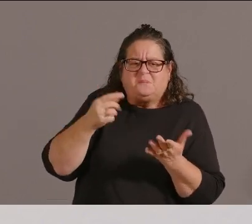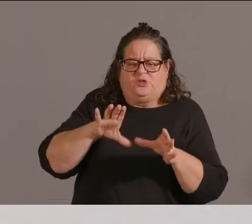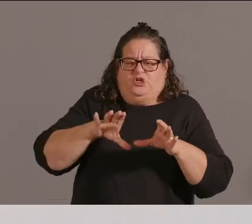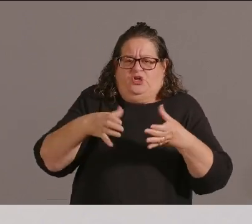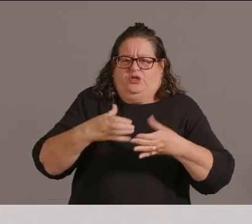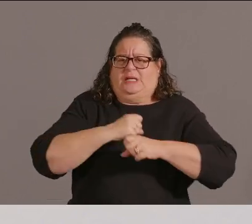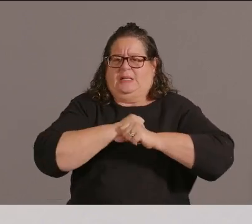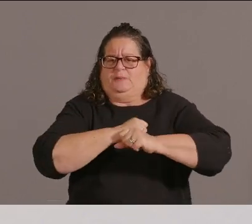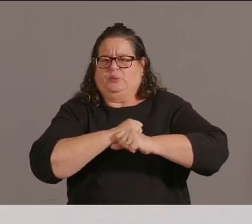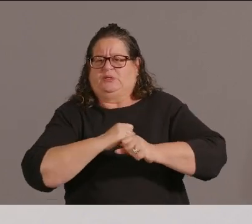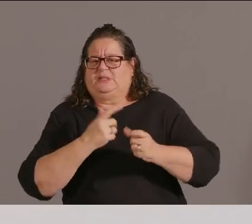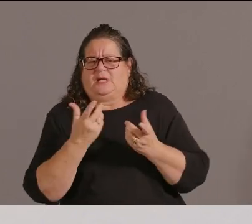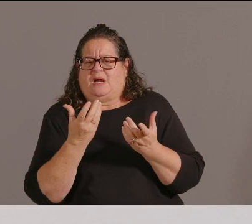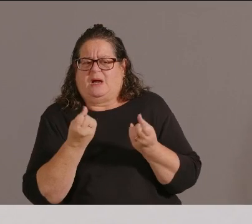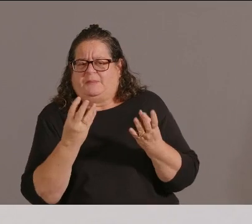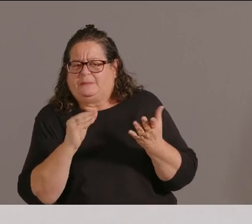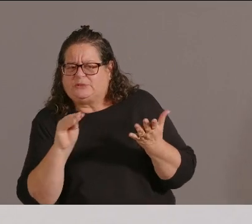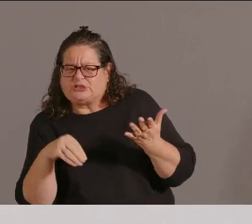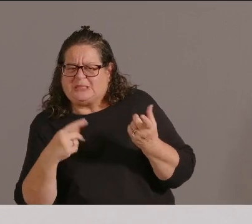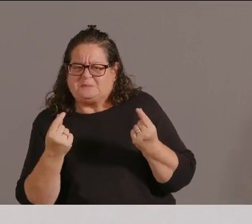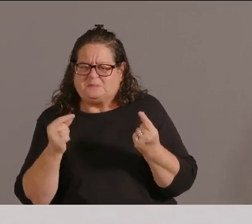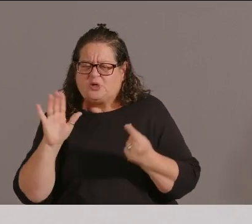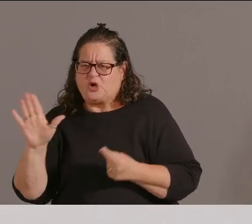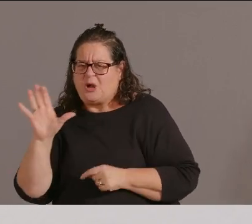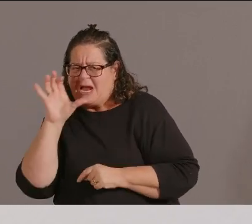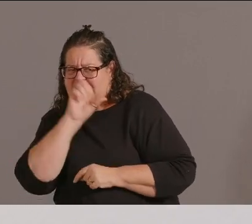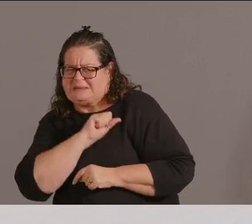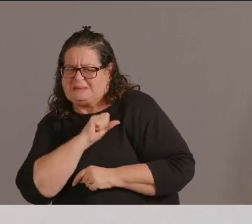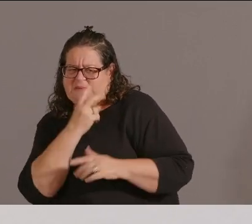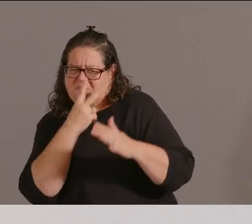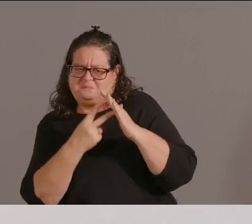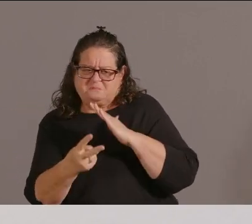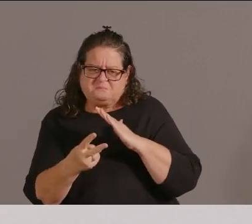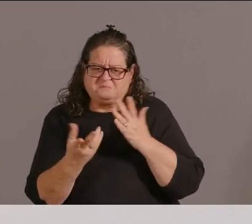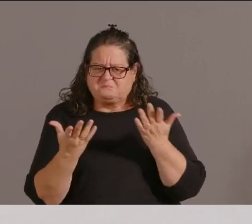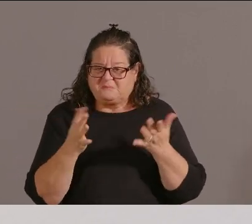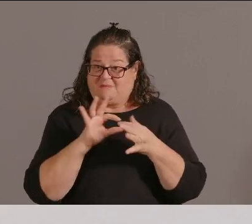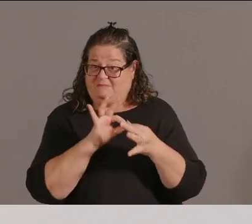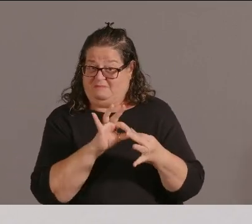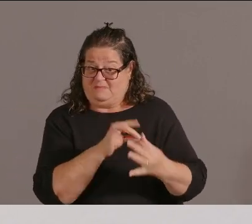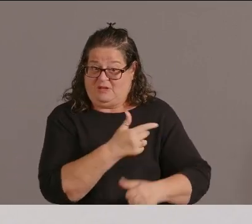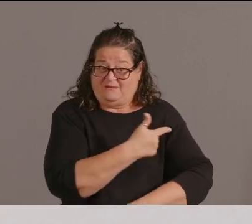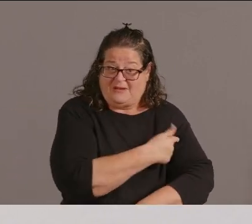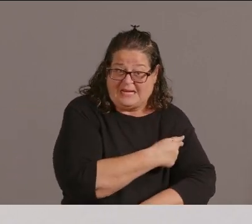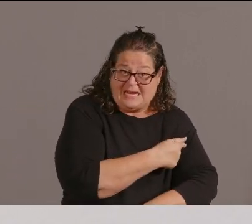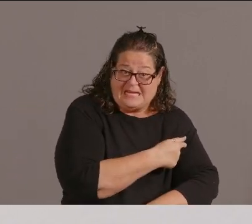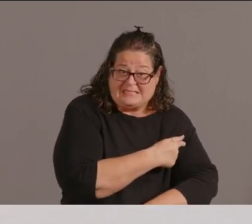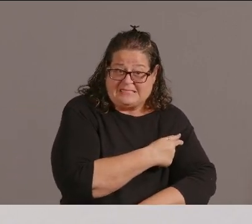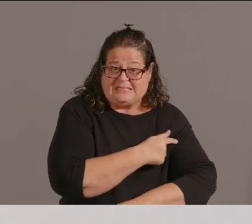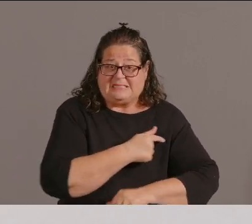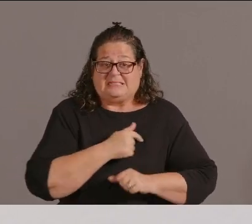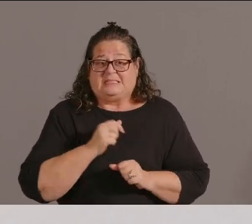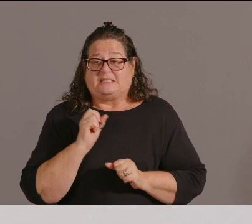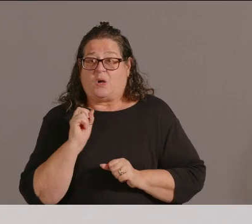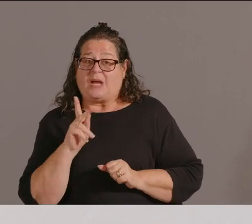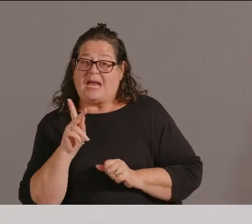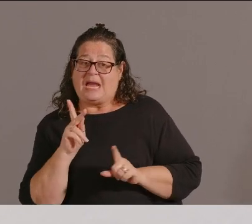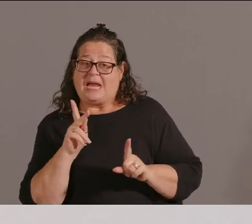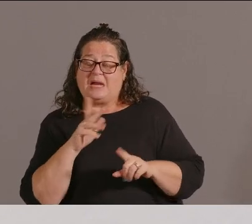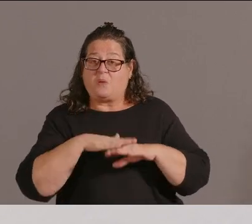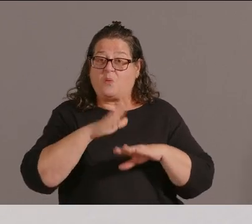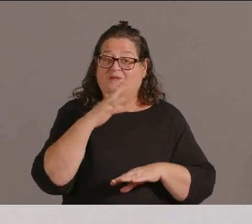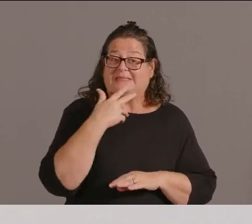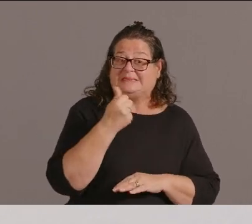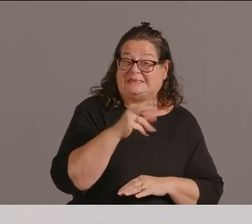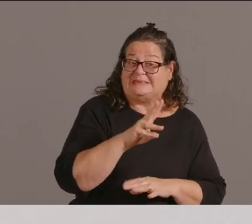your estimate at hopefully opening up vaccines to everybody 16 and over by May, do you have a